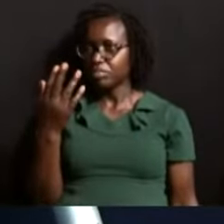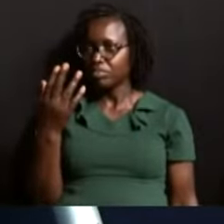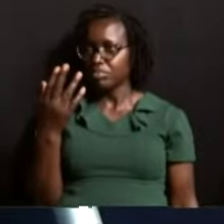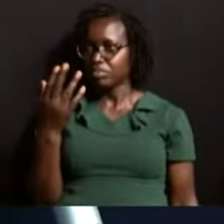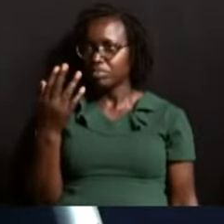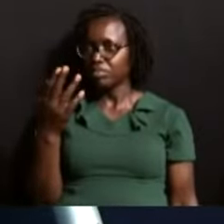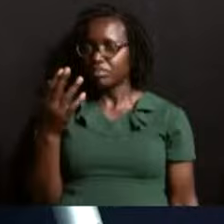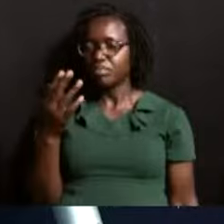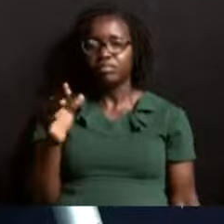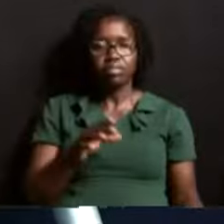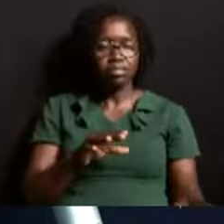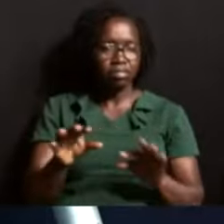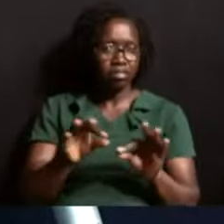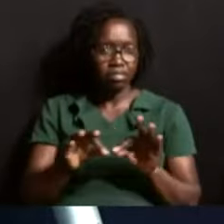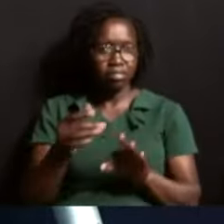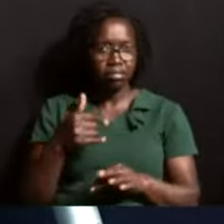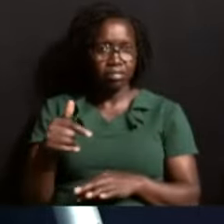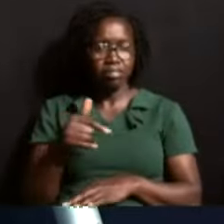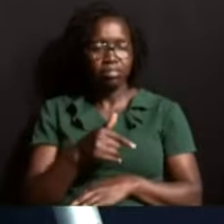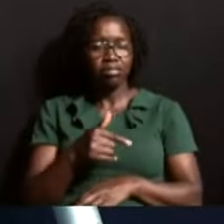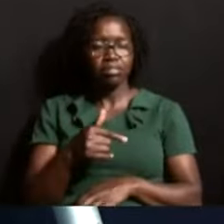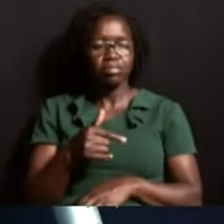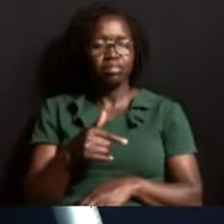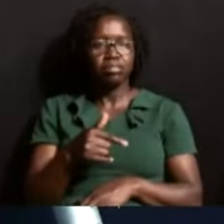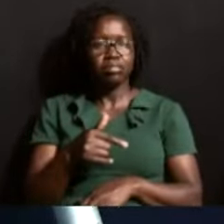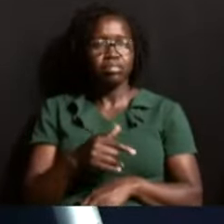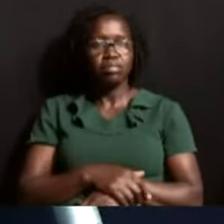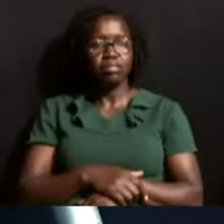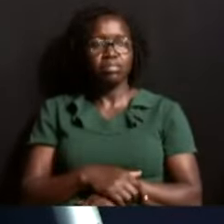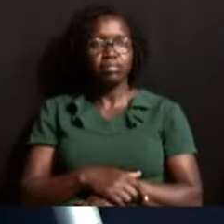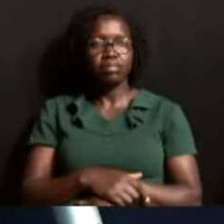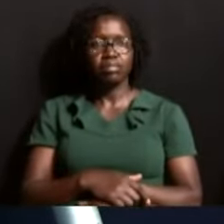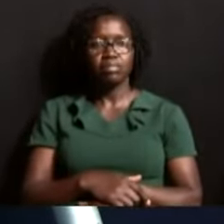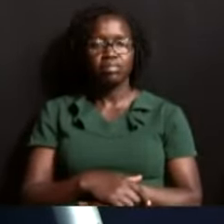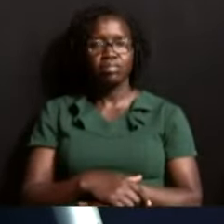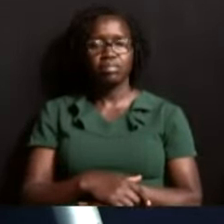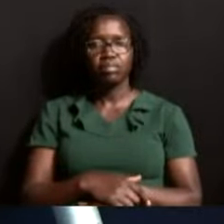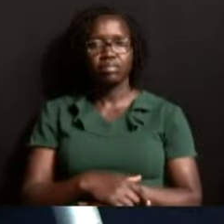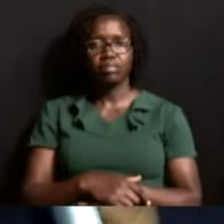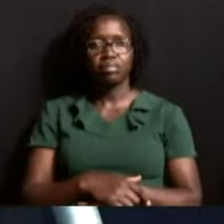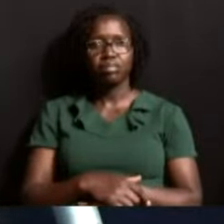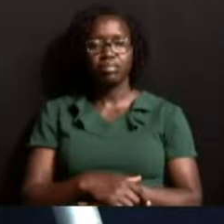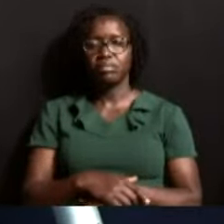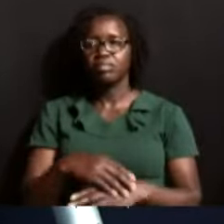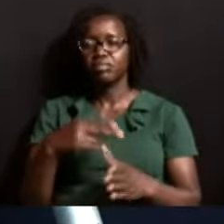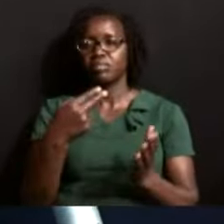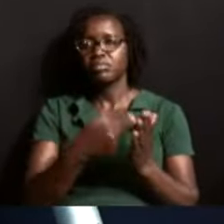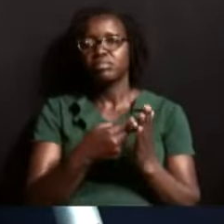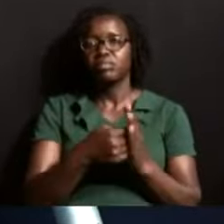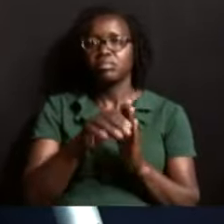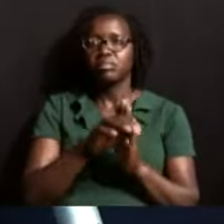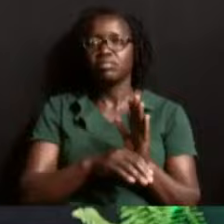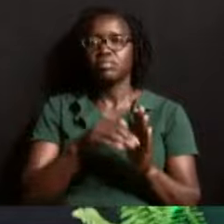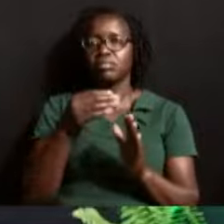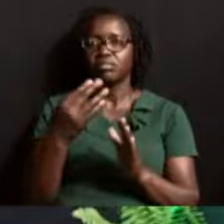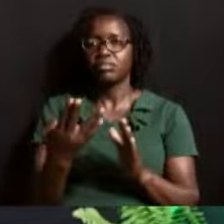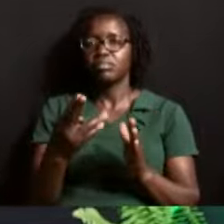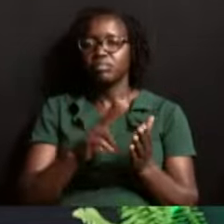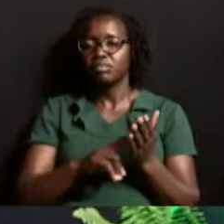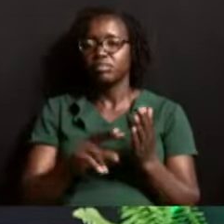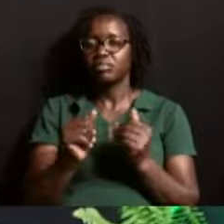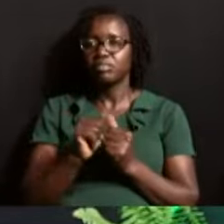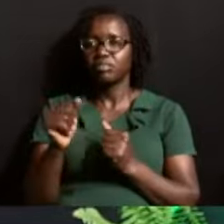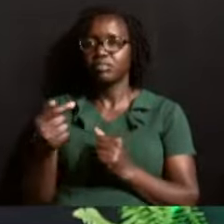put for us by the one who wrote these words. Hebrews chapter 4, verse 15, it